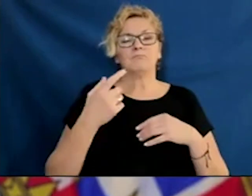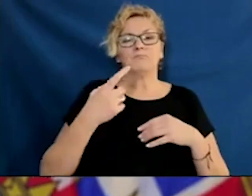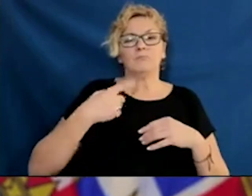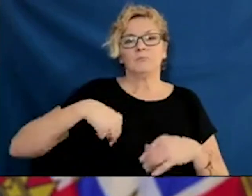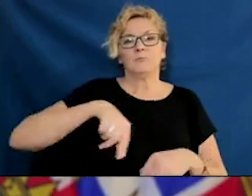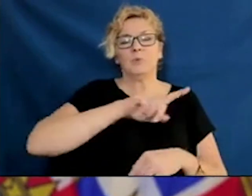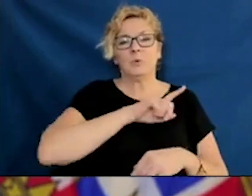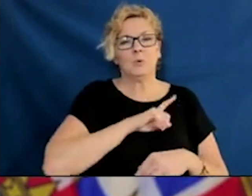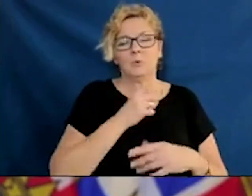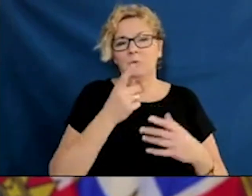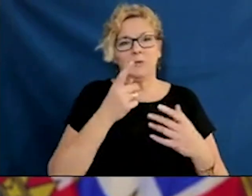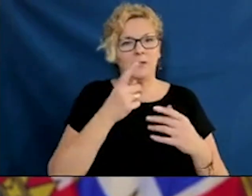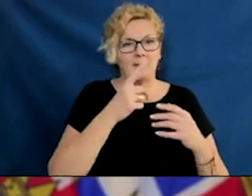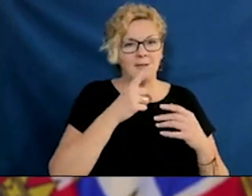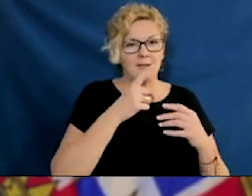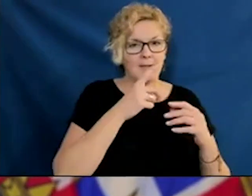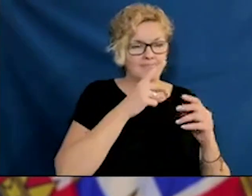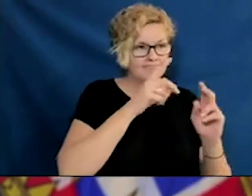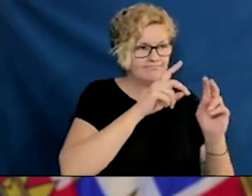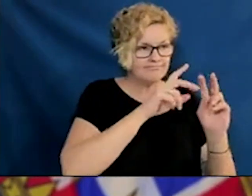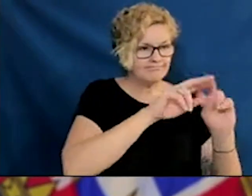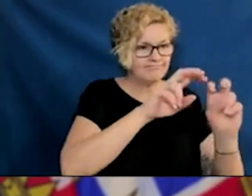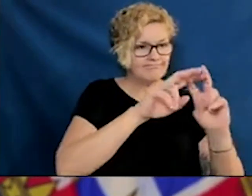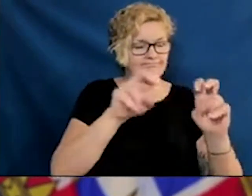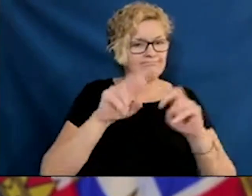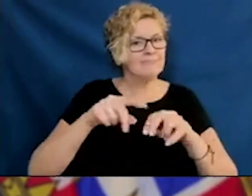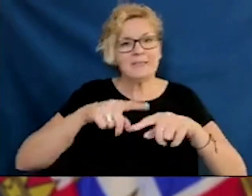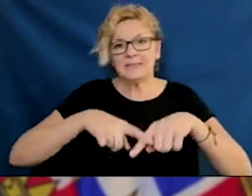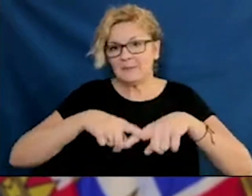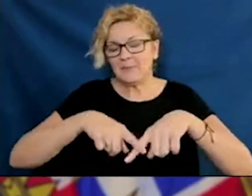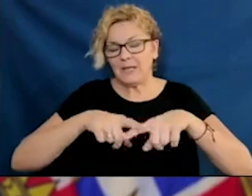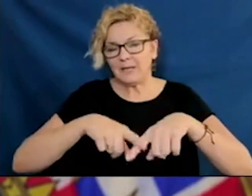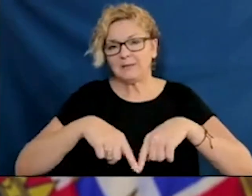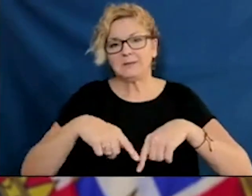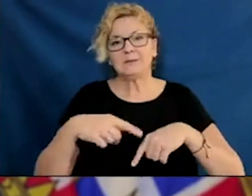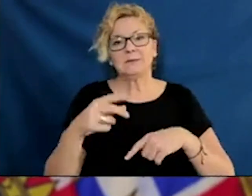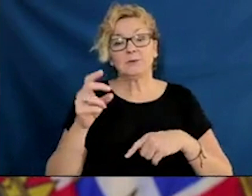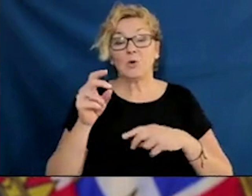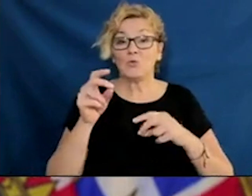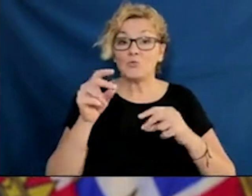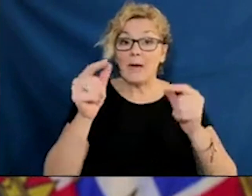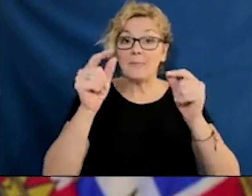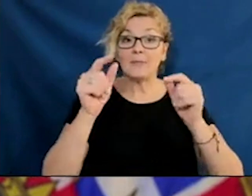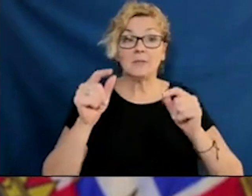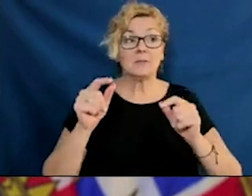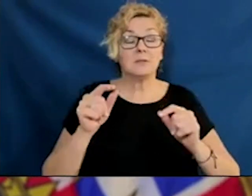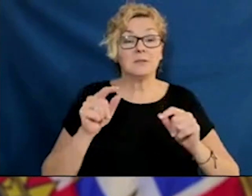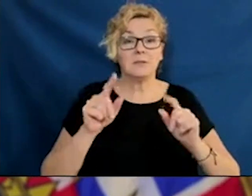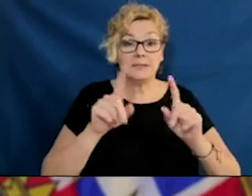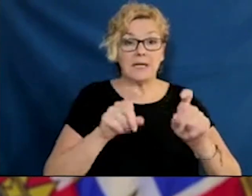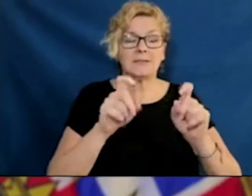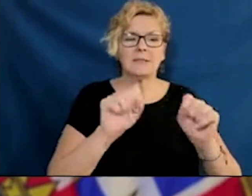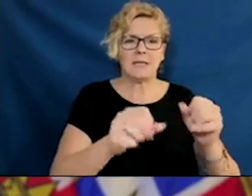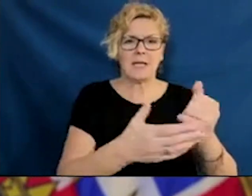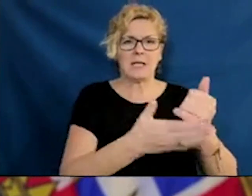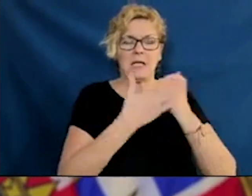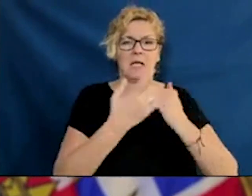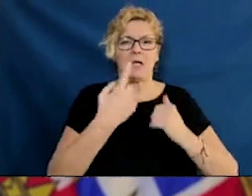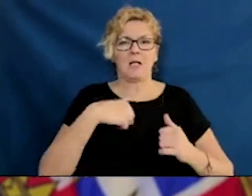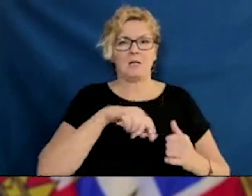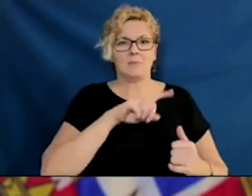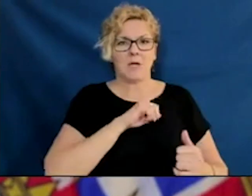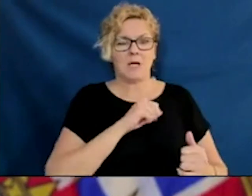It depends. It's useful for helping us detect if there's outbreak and transmissions when we think there's been a potential